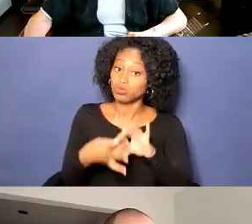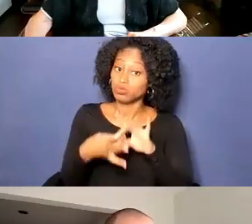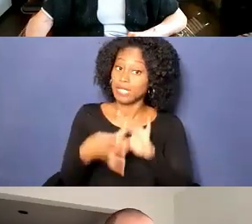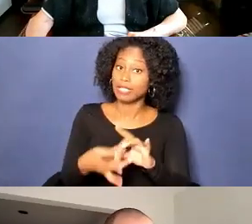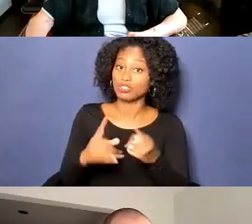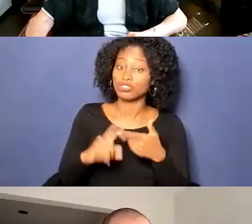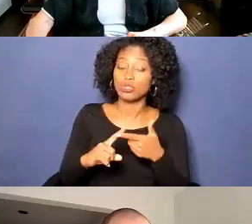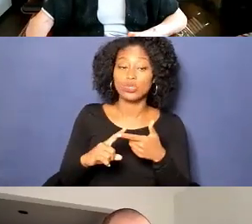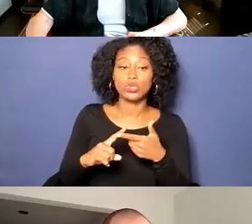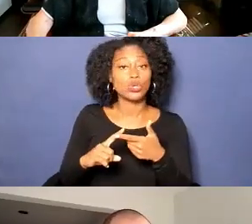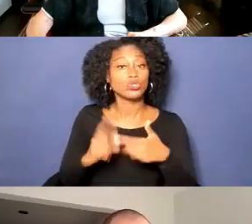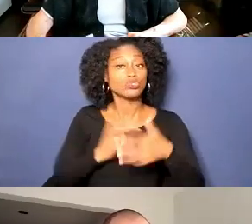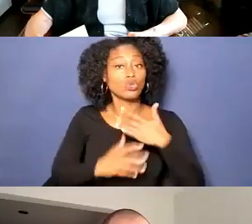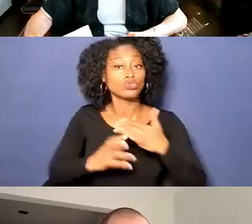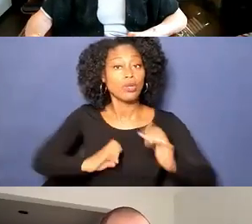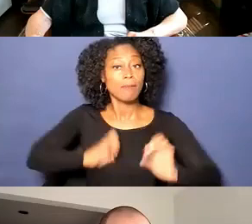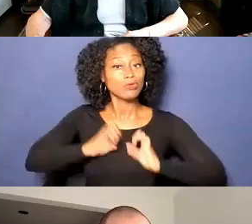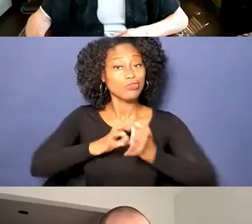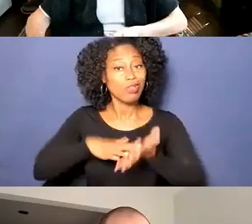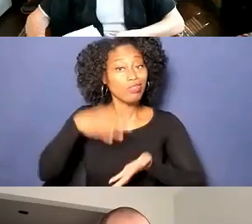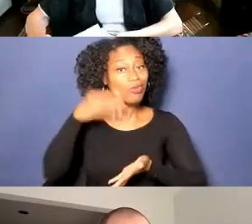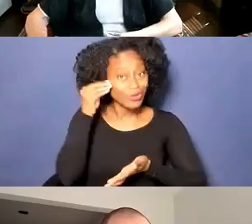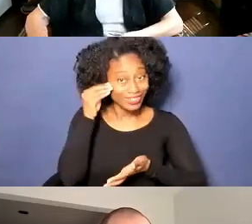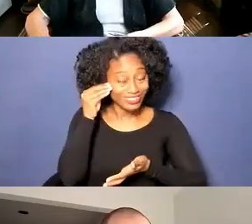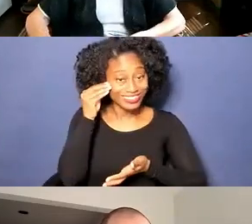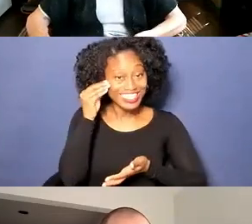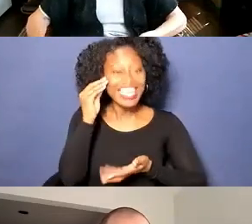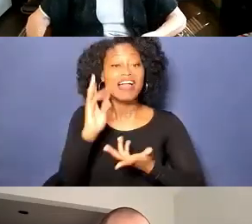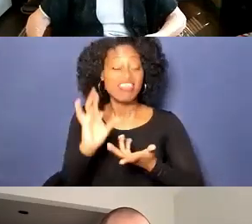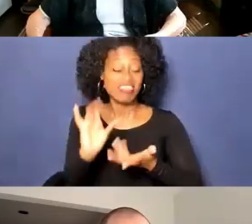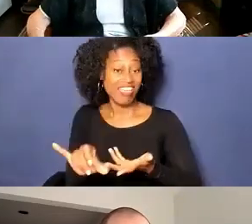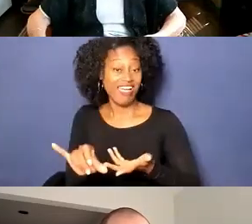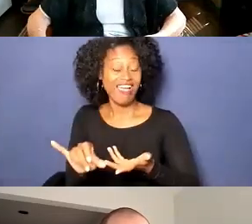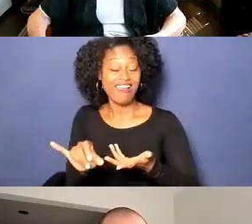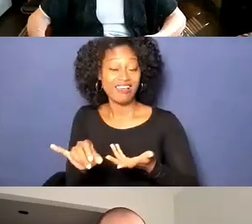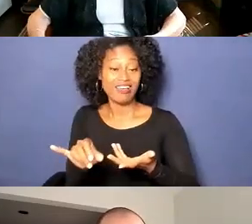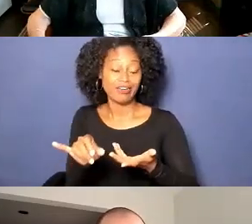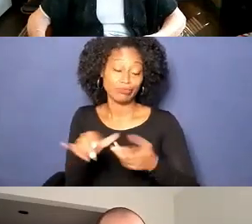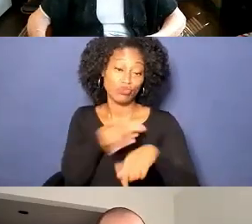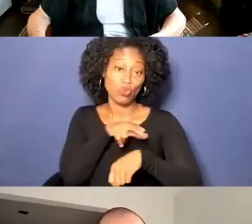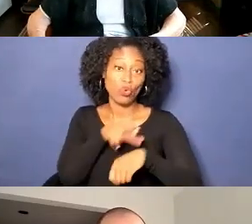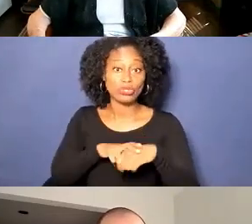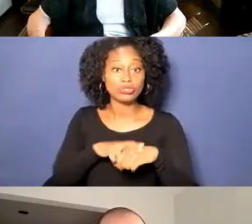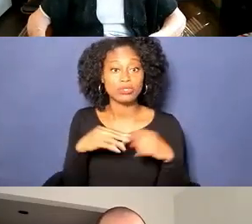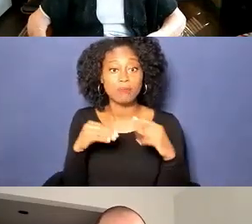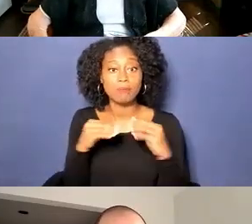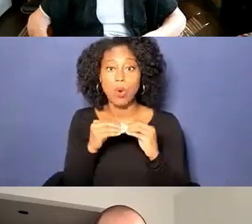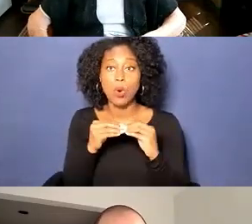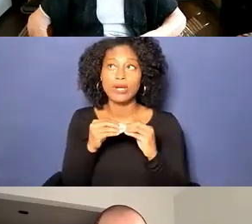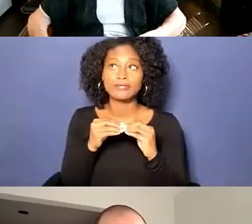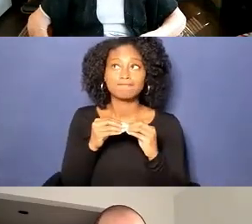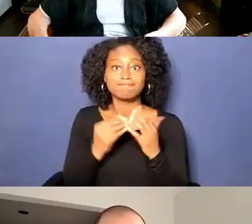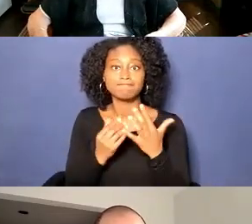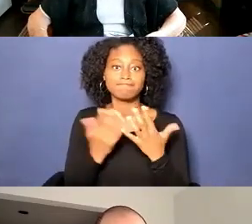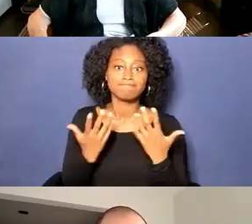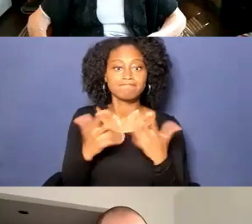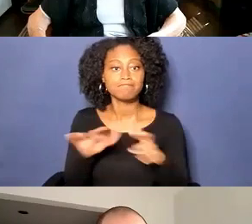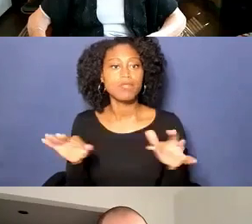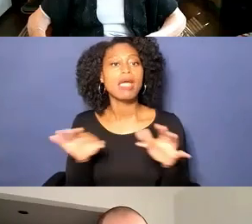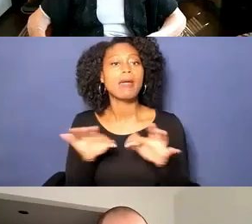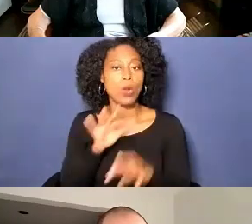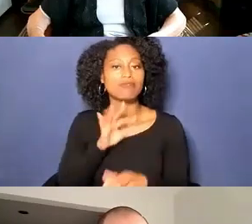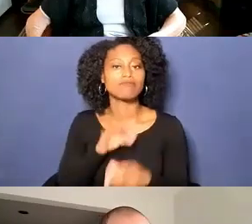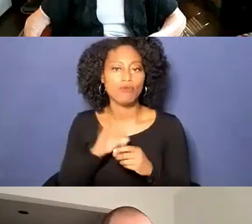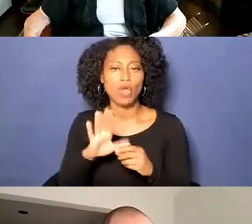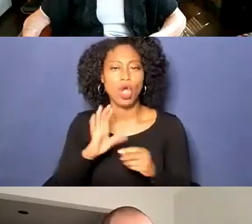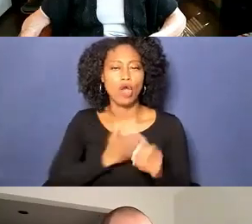and emotional learning, which has, of course, become a much more important part of the